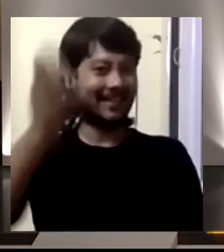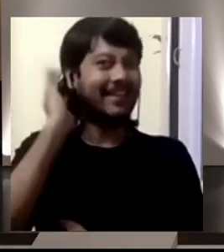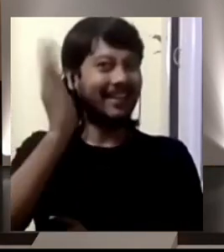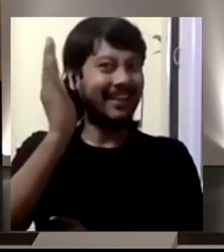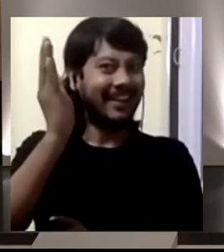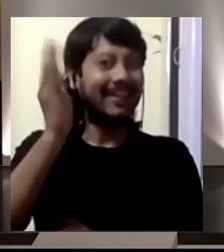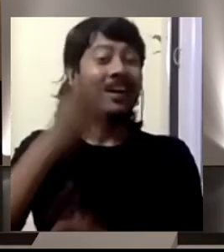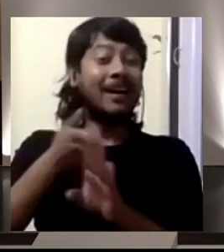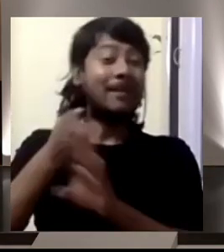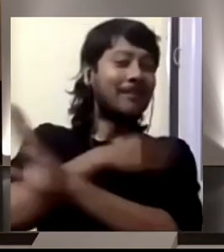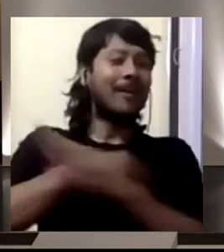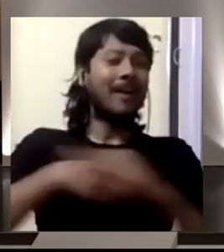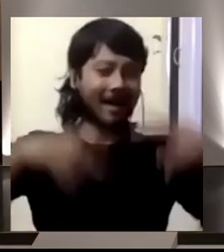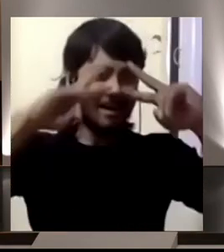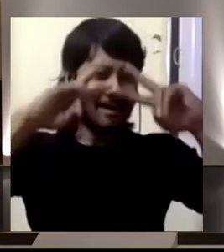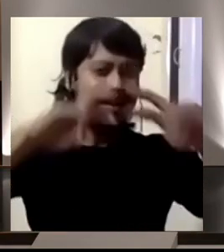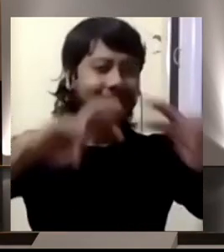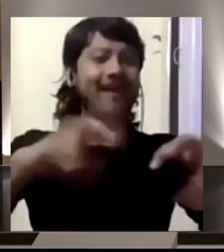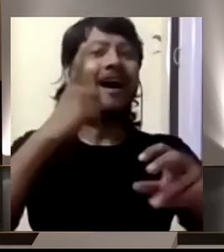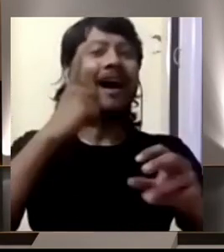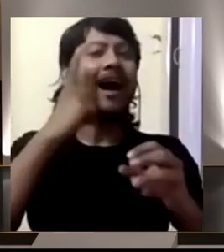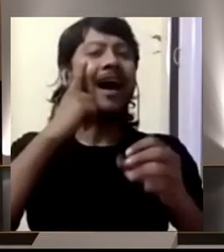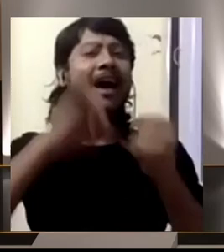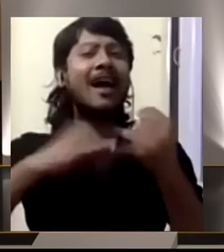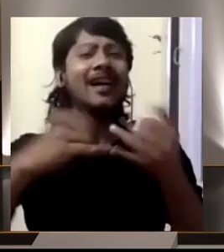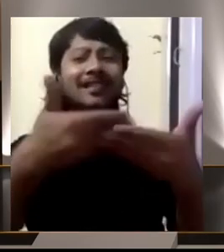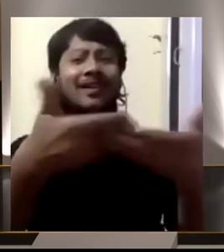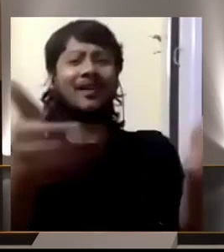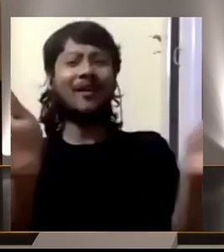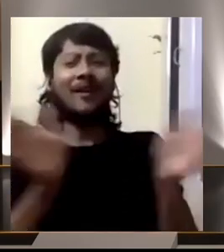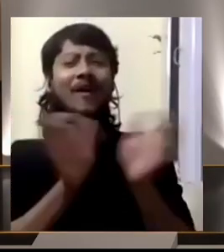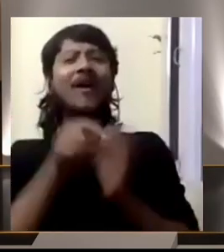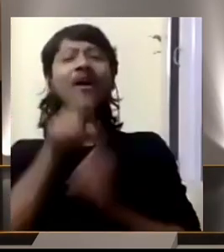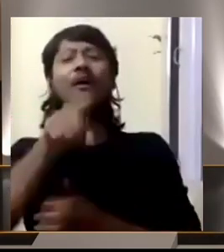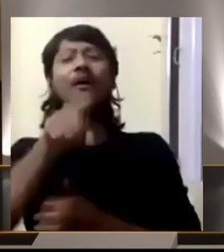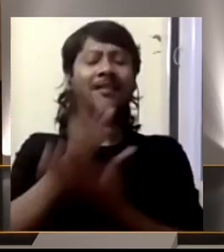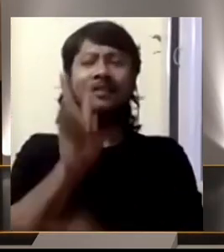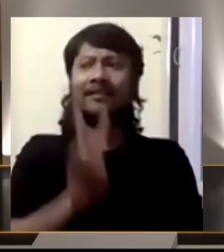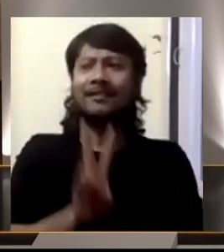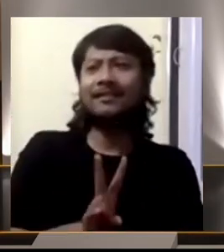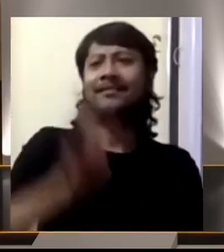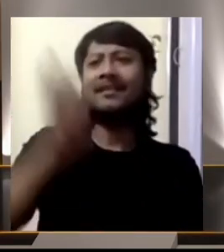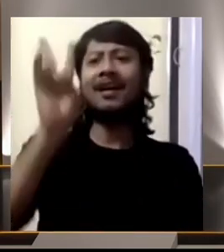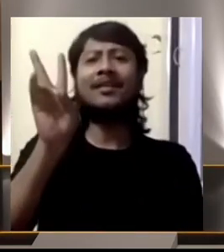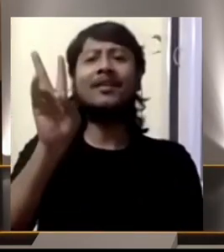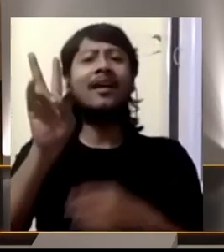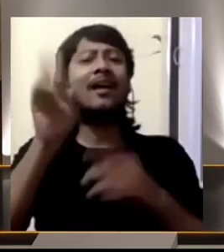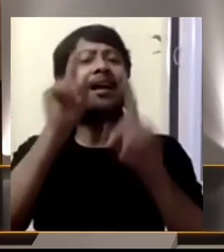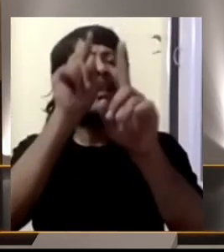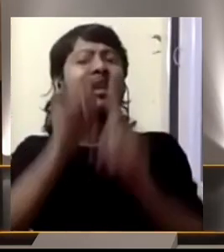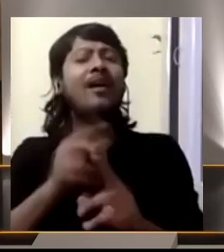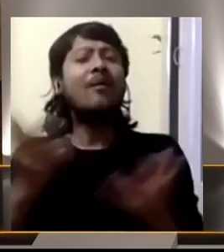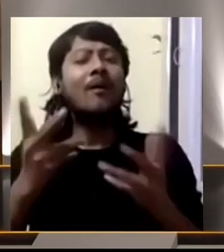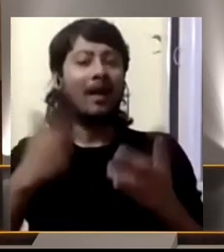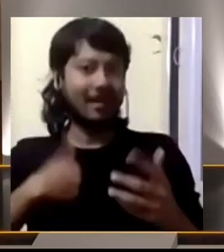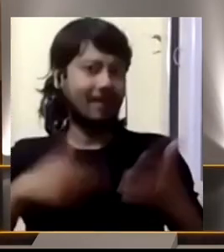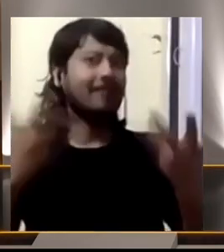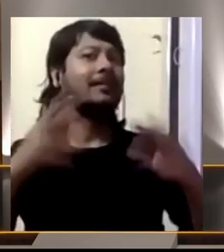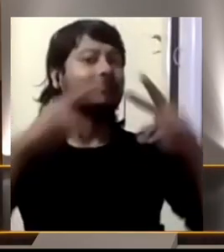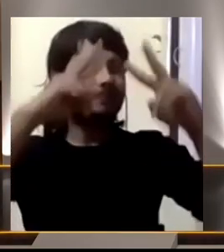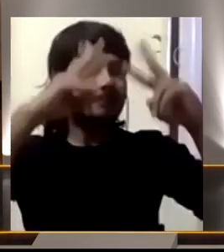that this community believes in, does, and creates together. And I was taken back to a feeling that I hadn't had in many